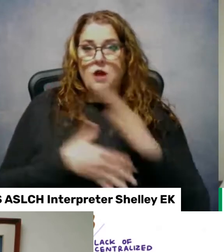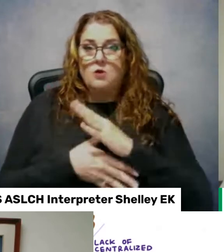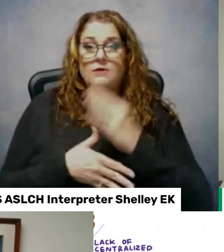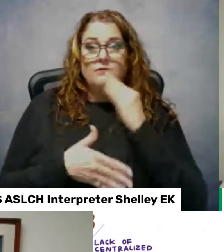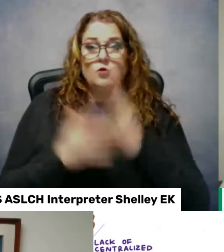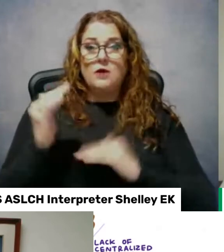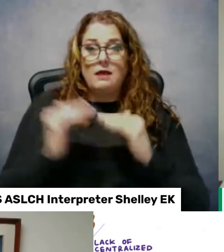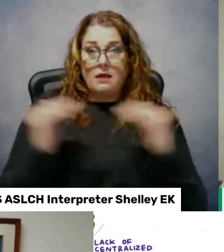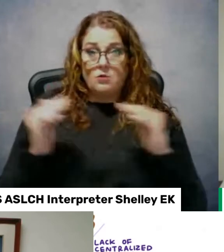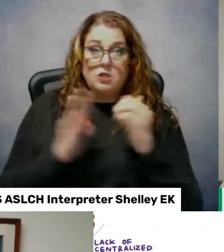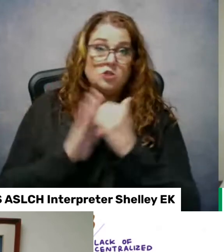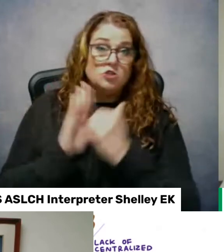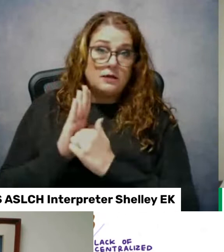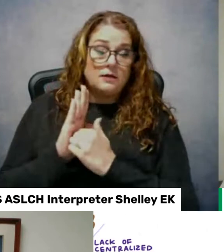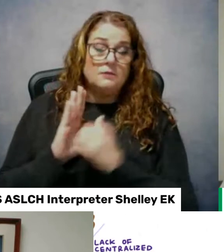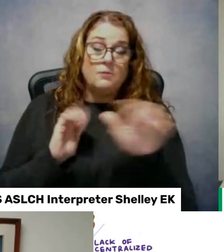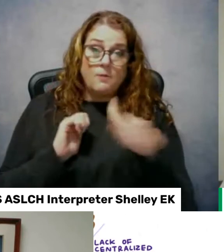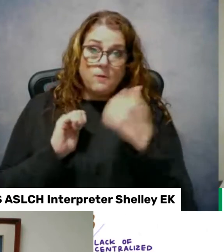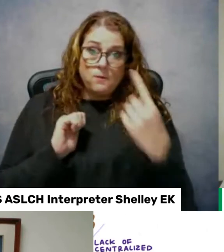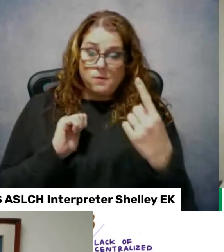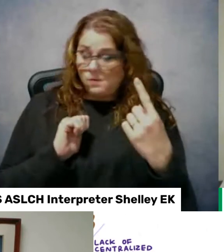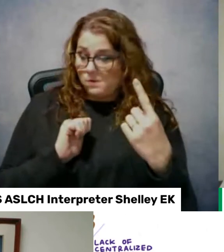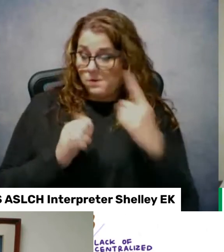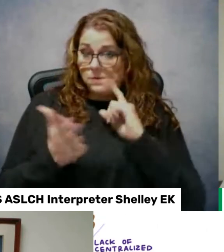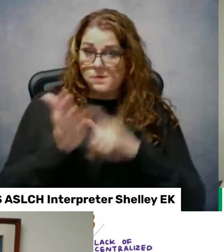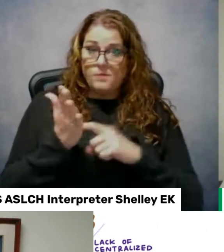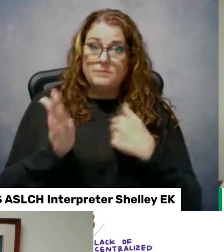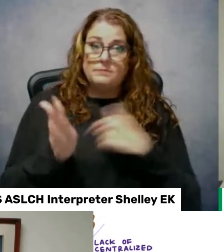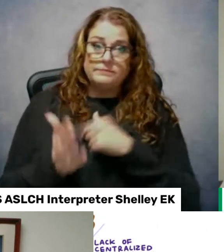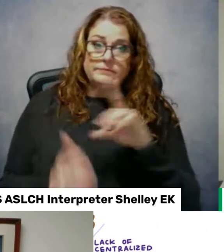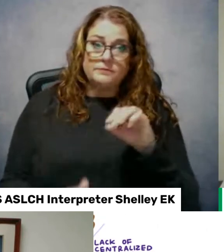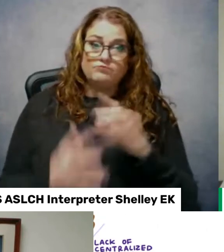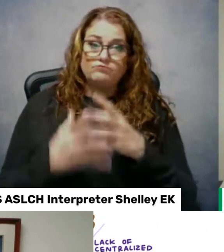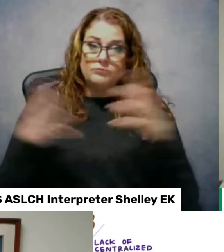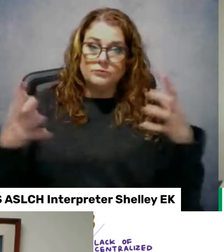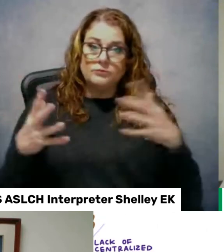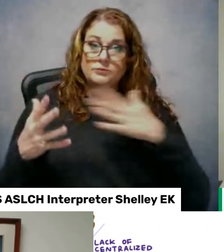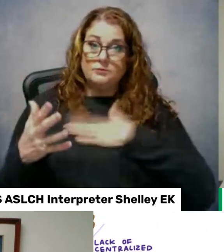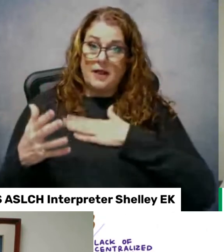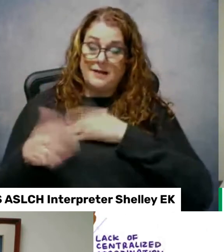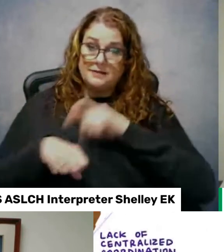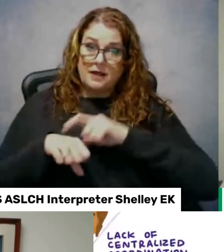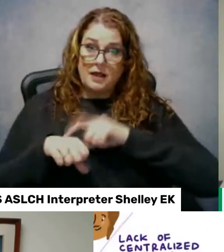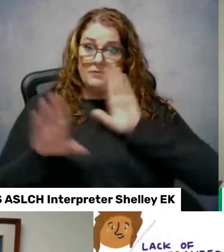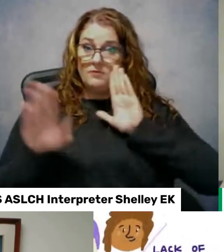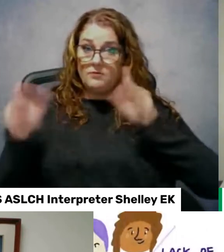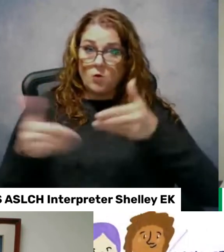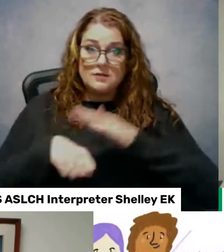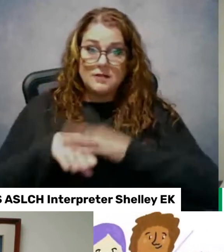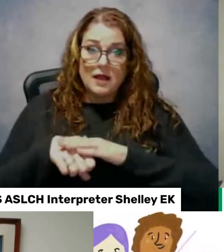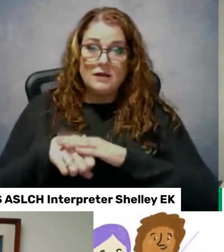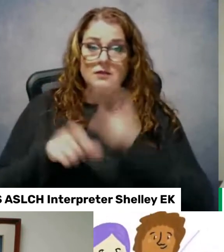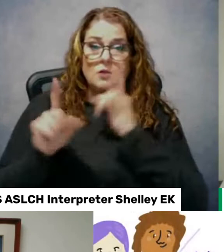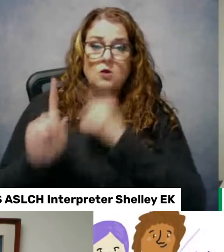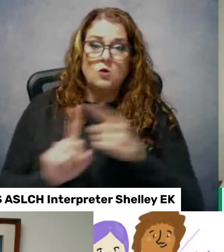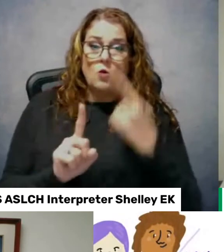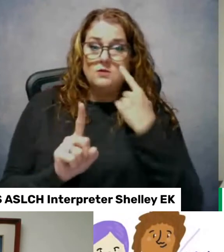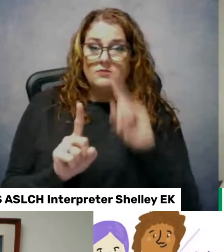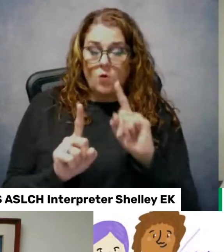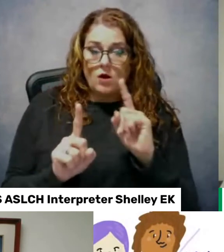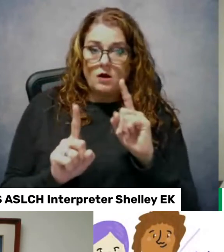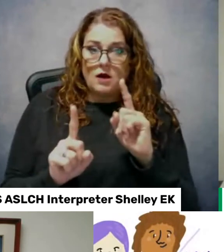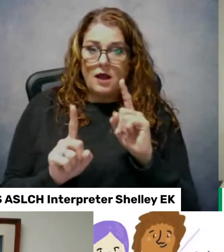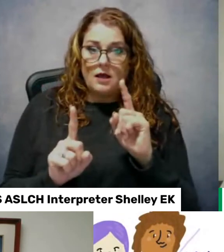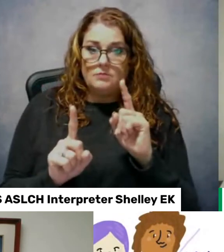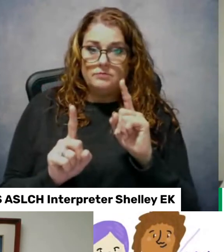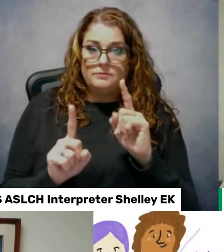agenda. Another one I want to call out that I also do spend a lot of my own time on as well is around our goals for,